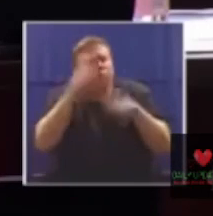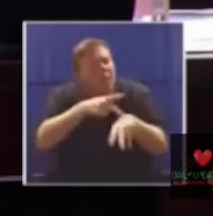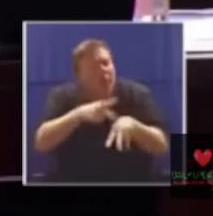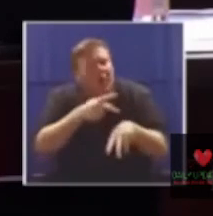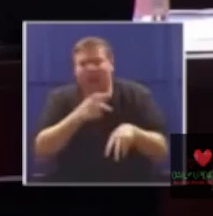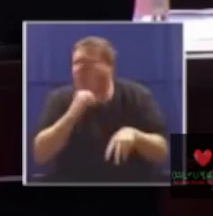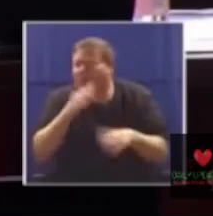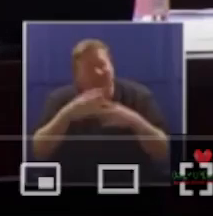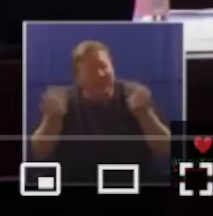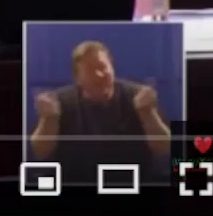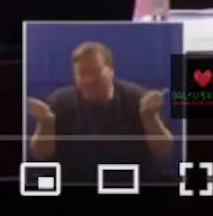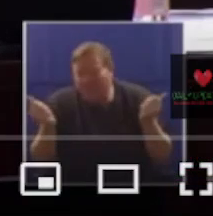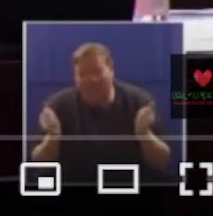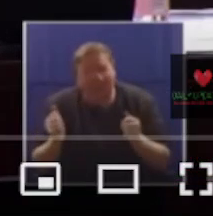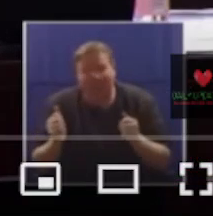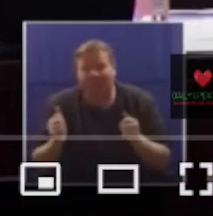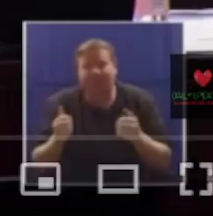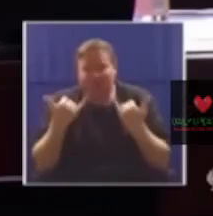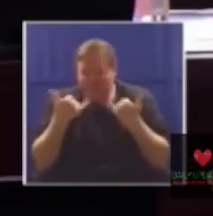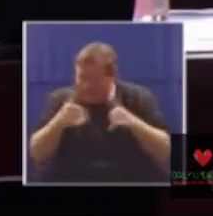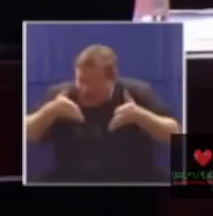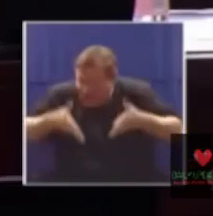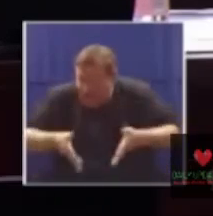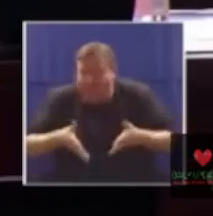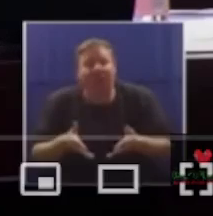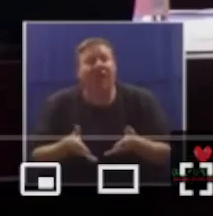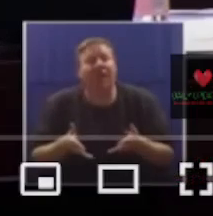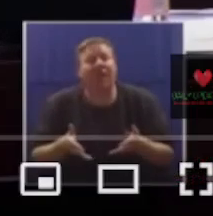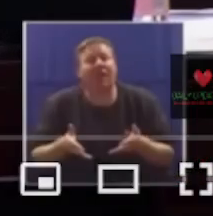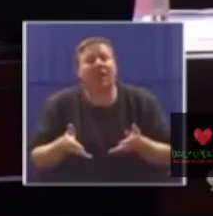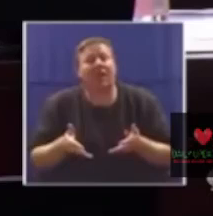going to disappear. We are still here.